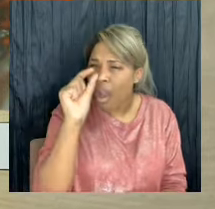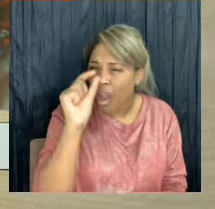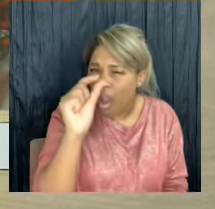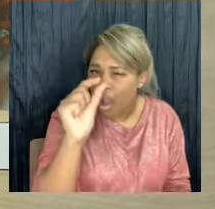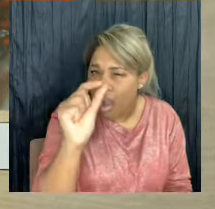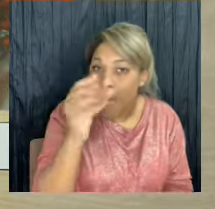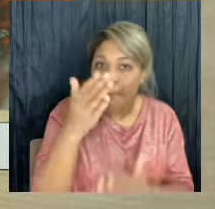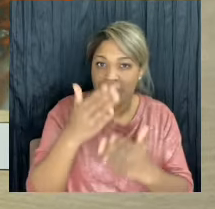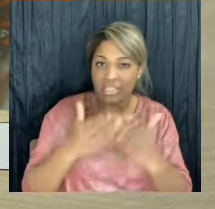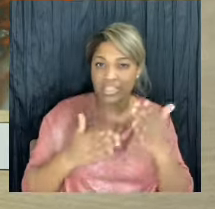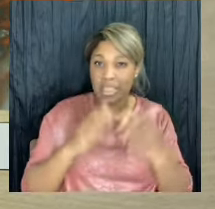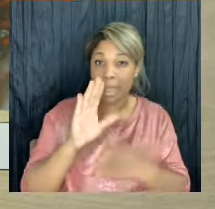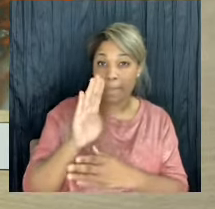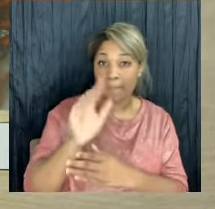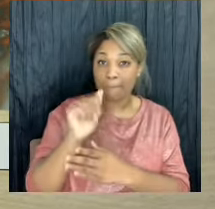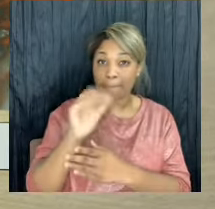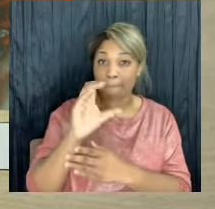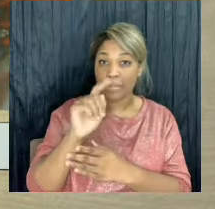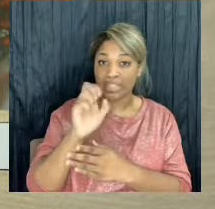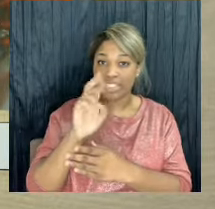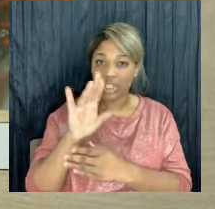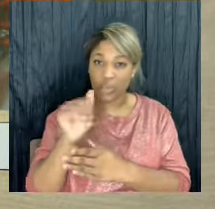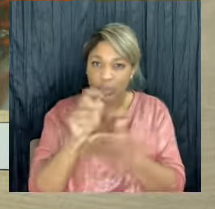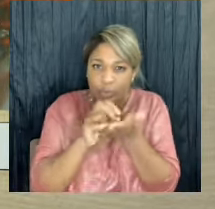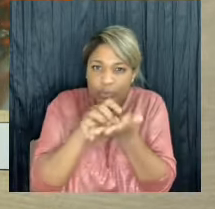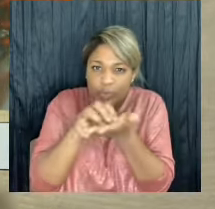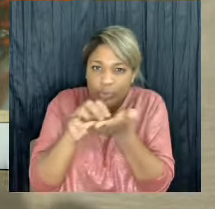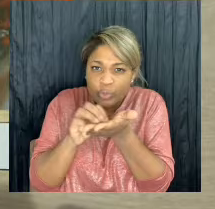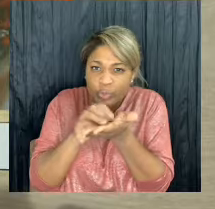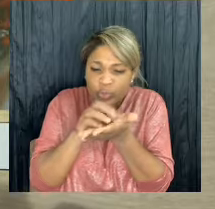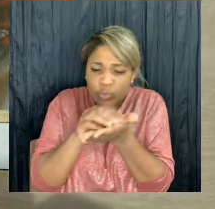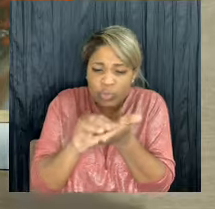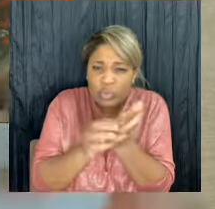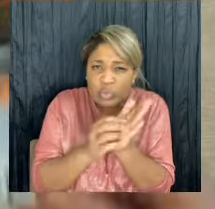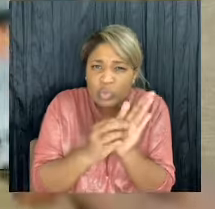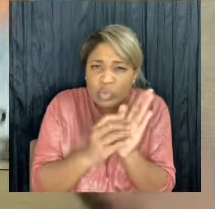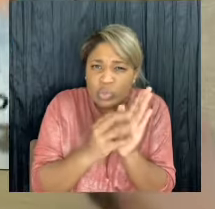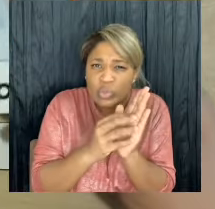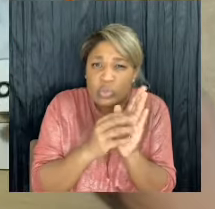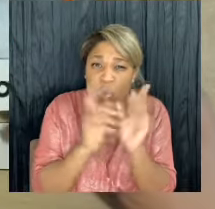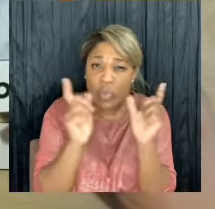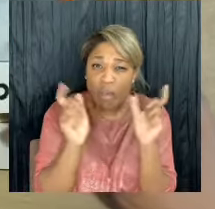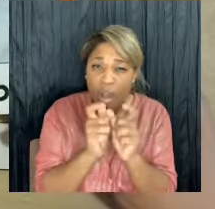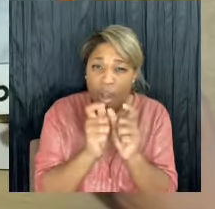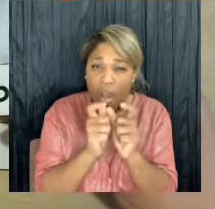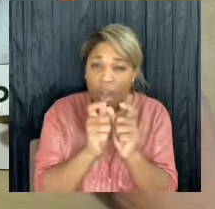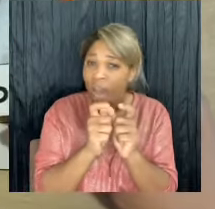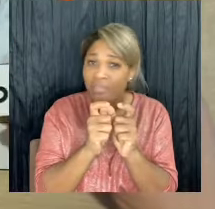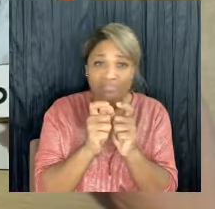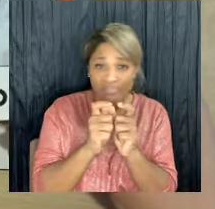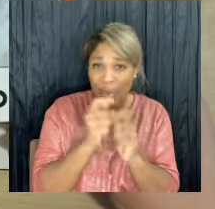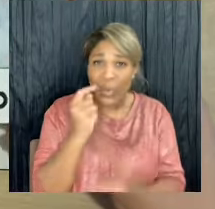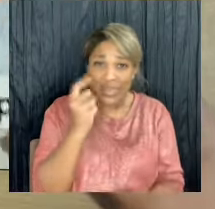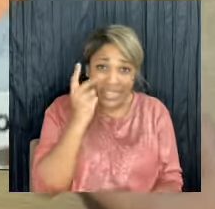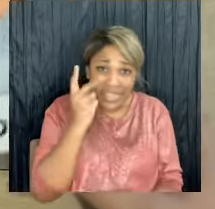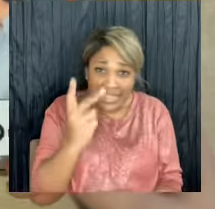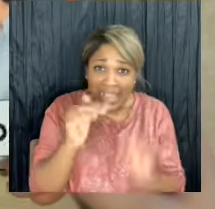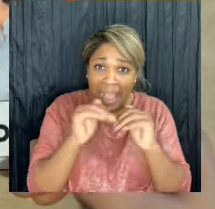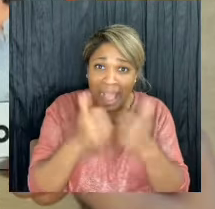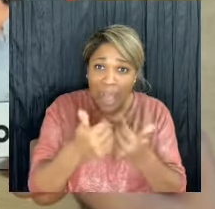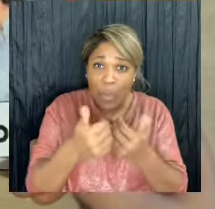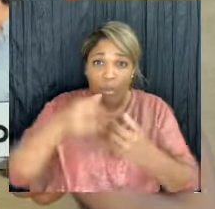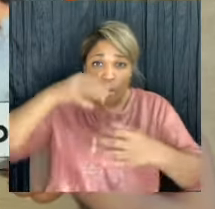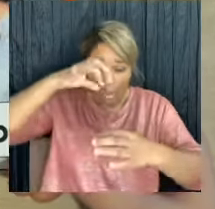pieces of bacteria, and that bacteria is so small that you can only see it with a